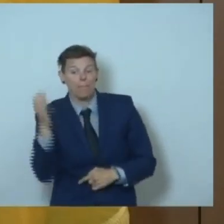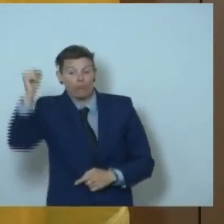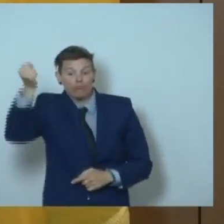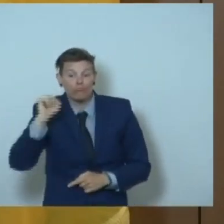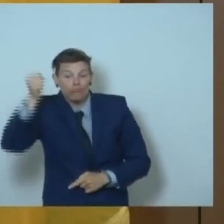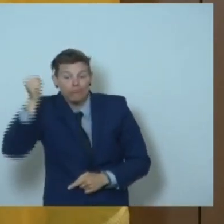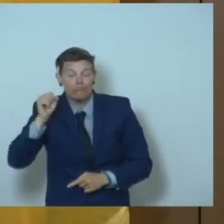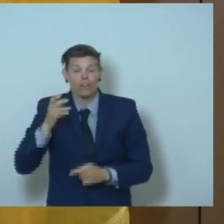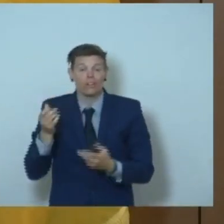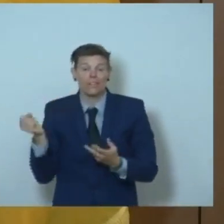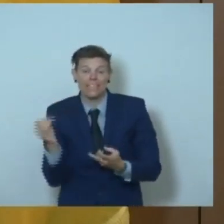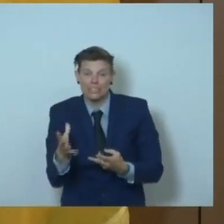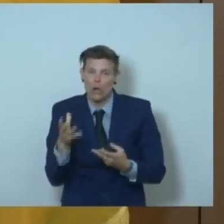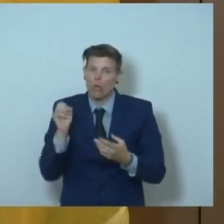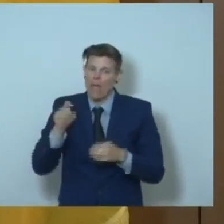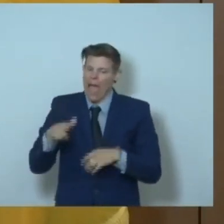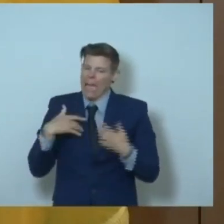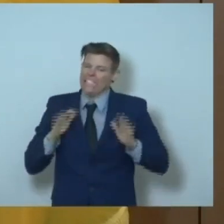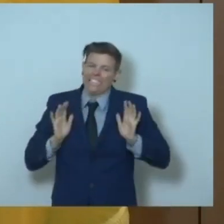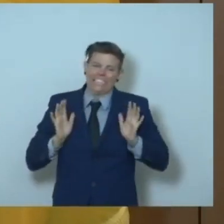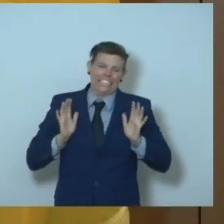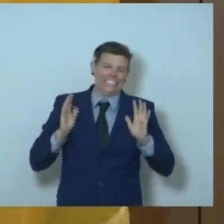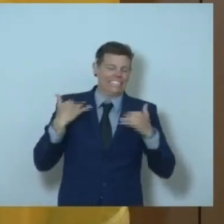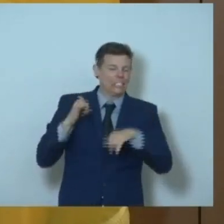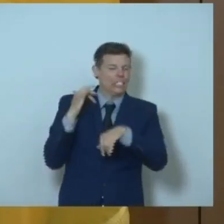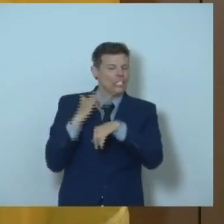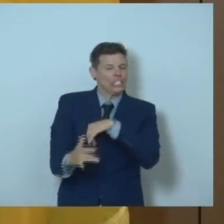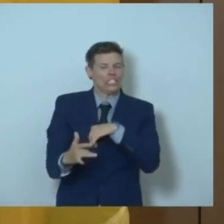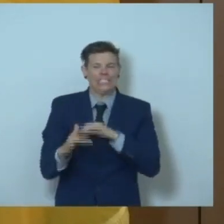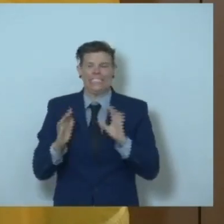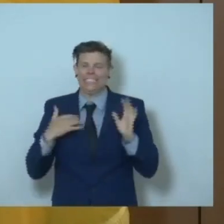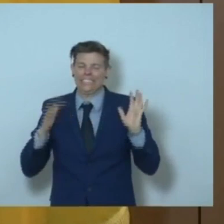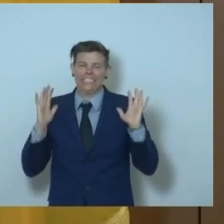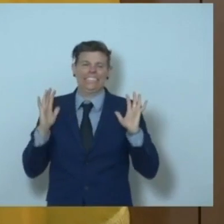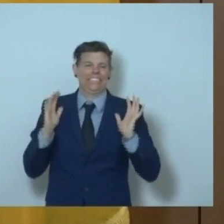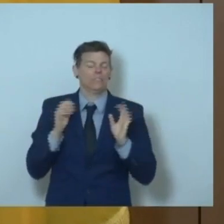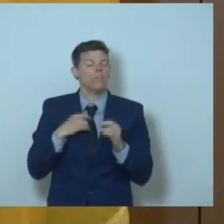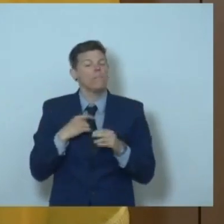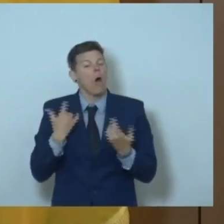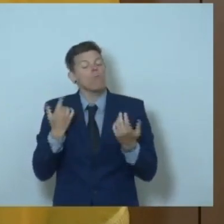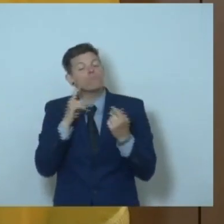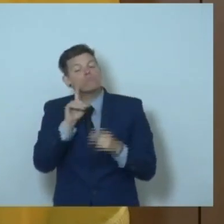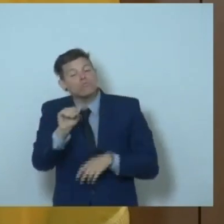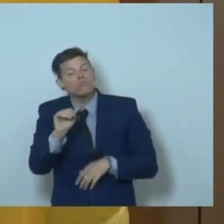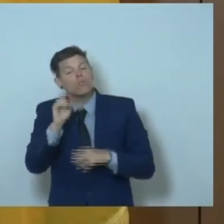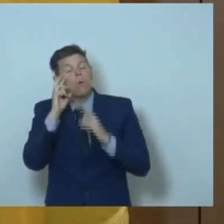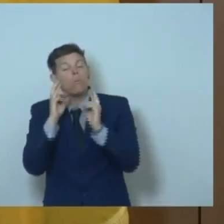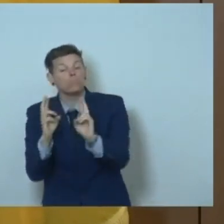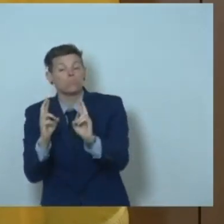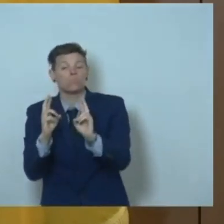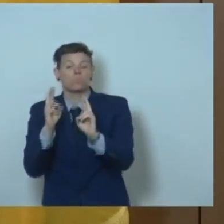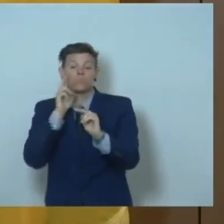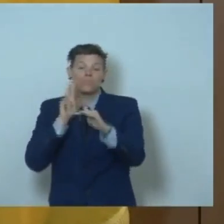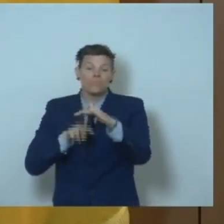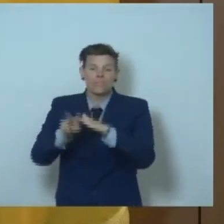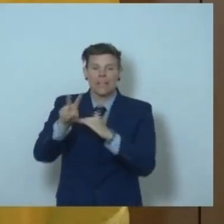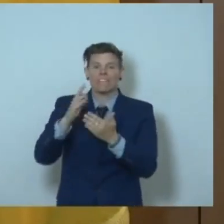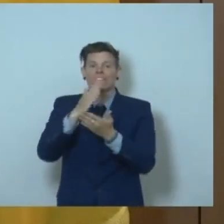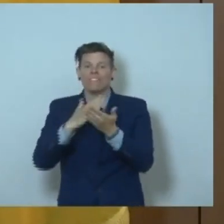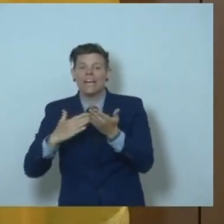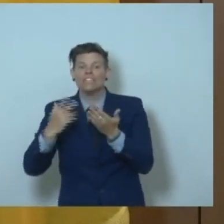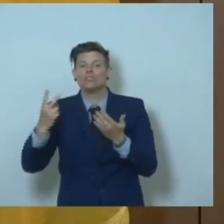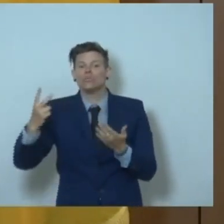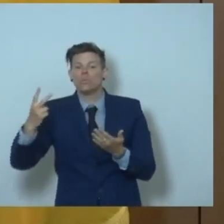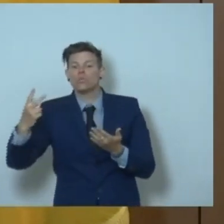I'm still hopeful that the vast majority, if not all, will keep looking to phase 2 and phase 3 and look at